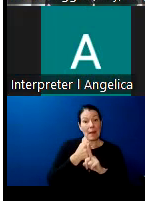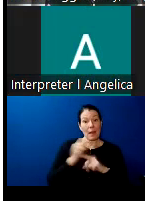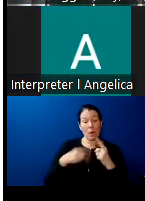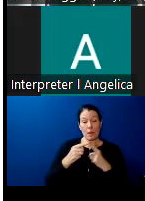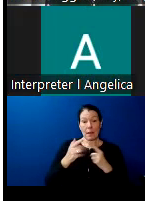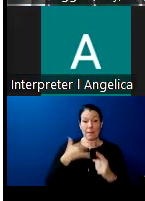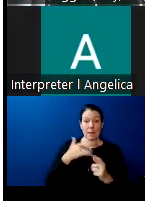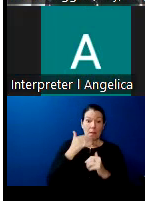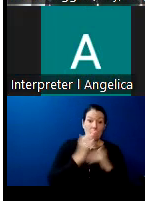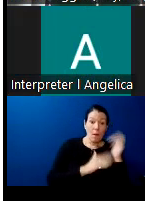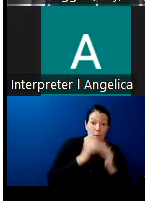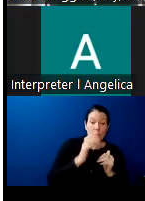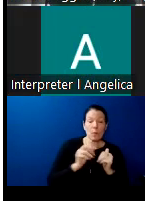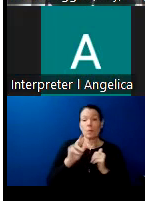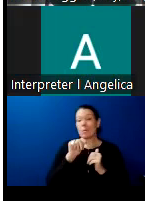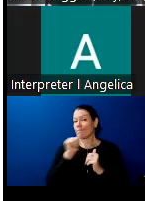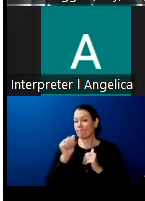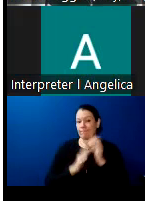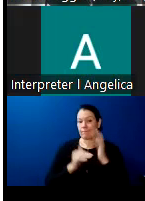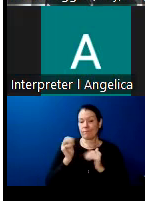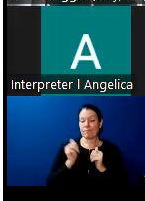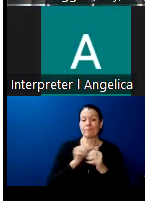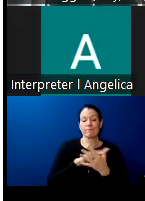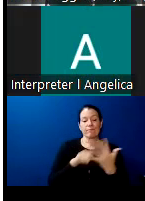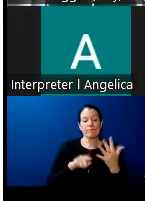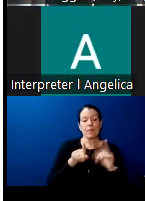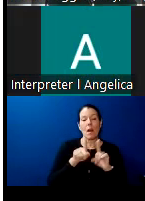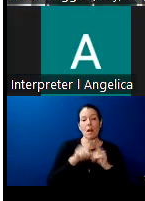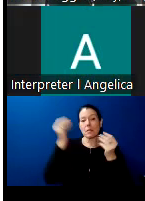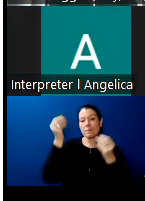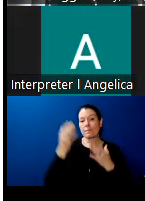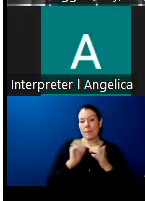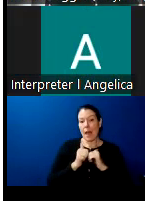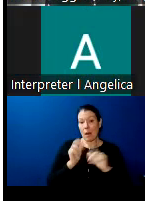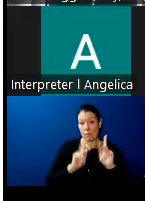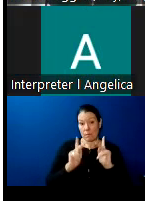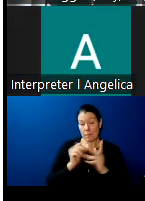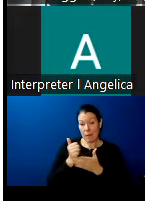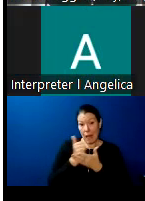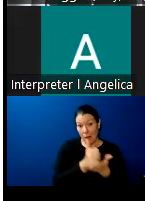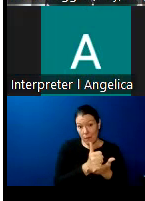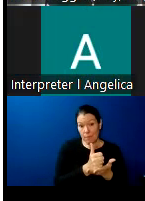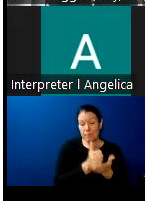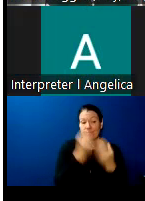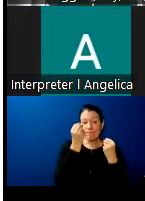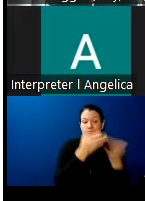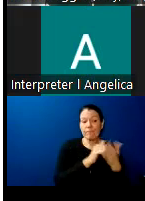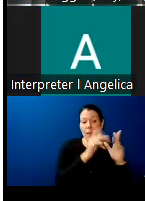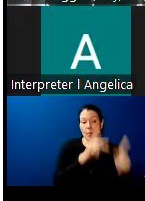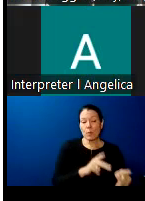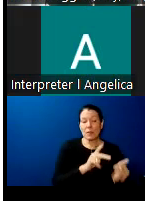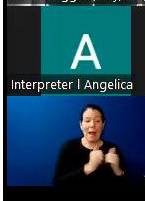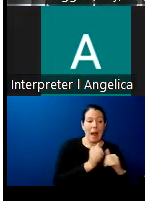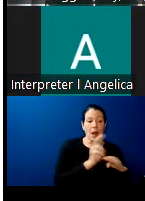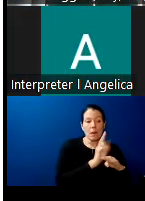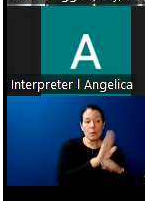moving forward. These also give us an understanding of how people have helped and harmed this person using their